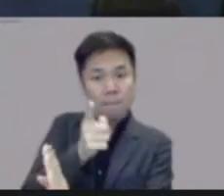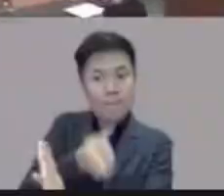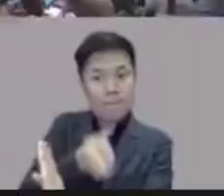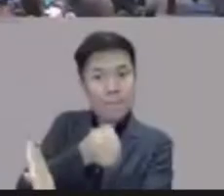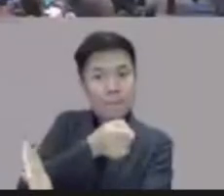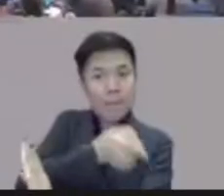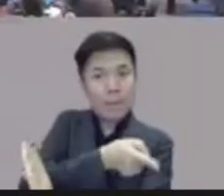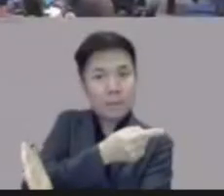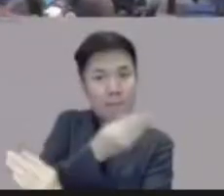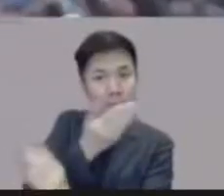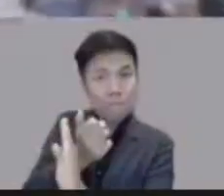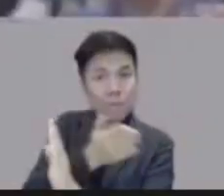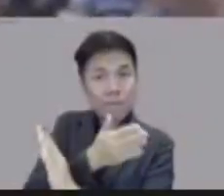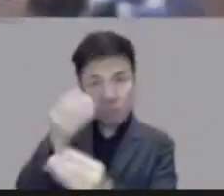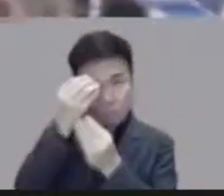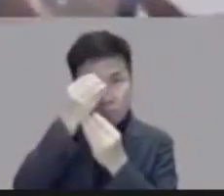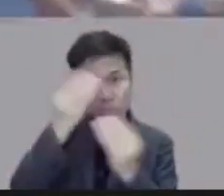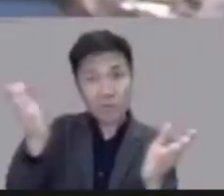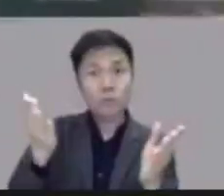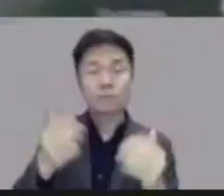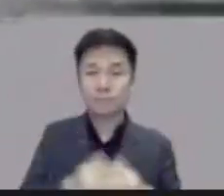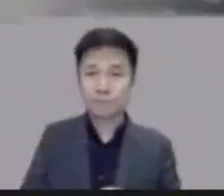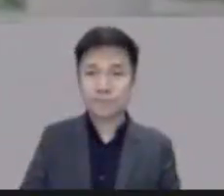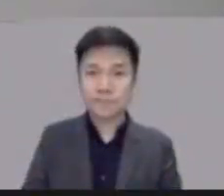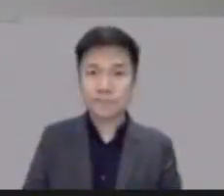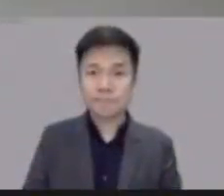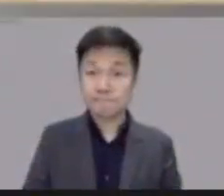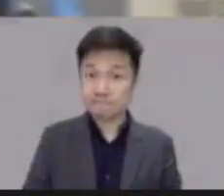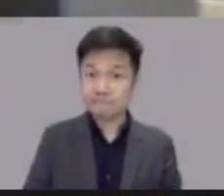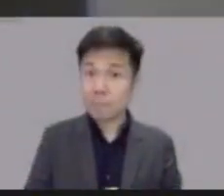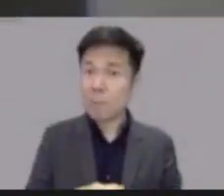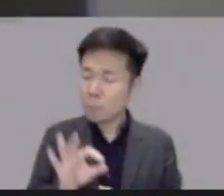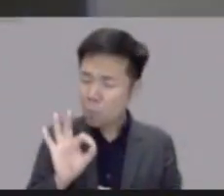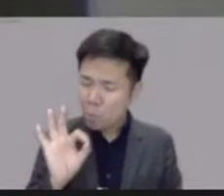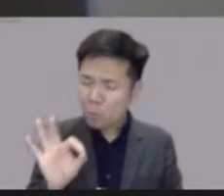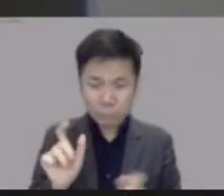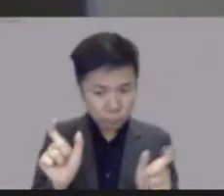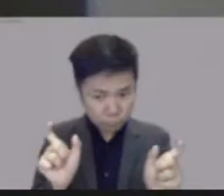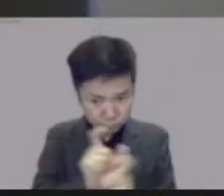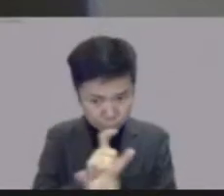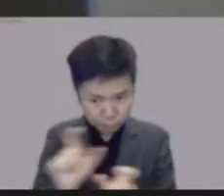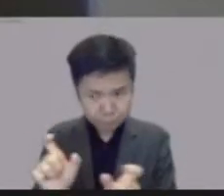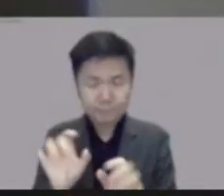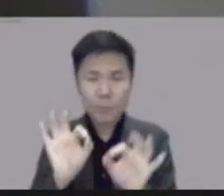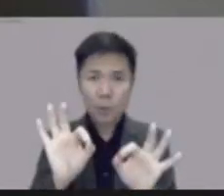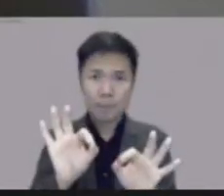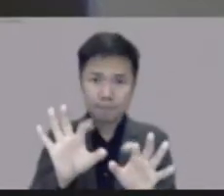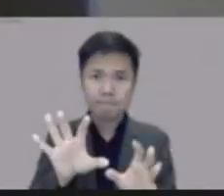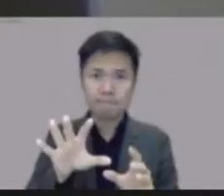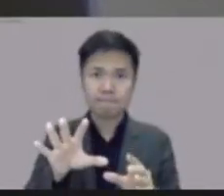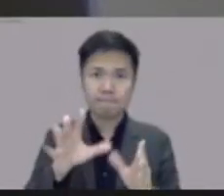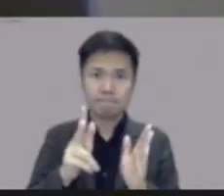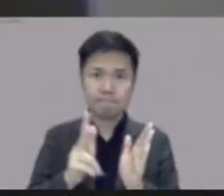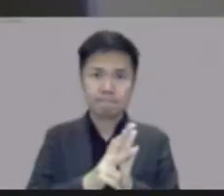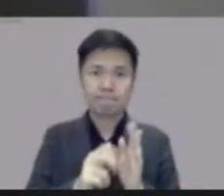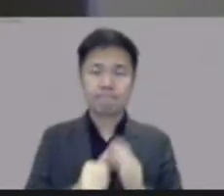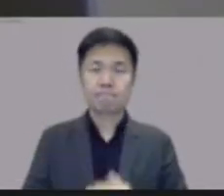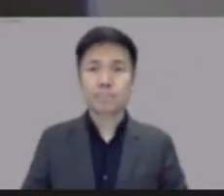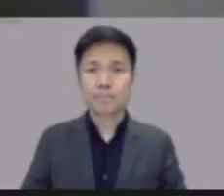thank you thank you distinguished delegate from India I give the flow to the Secretariat to